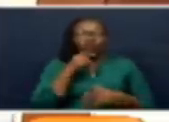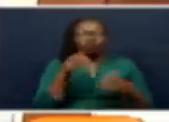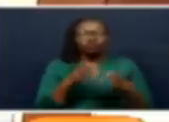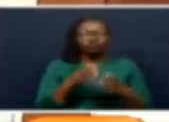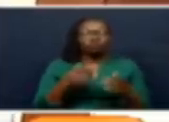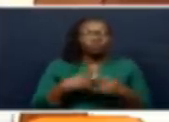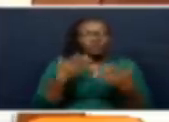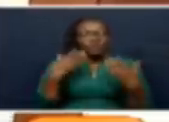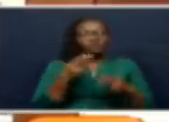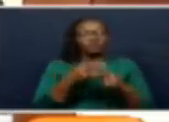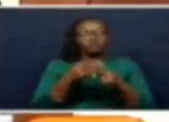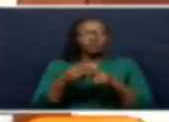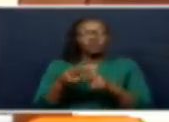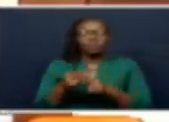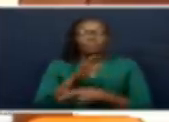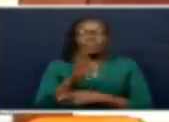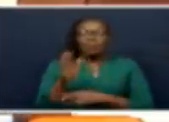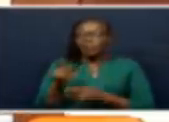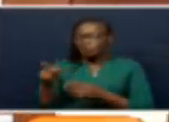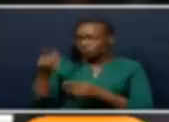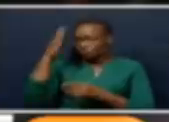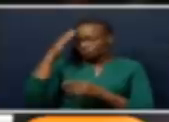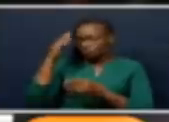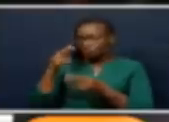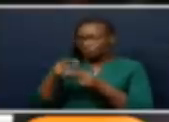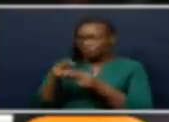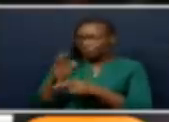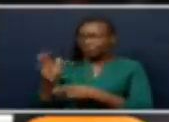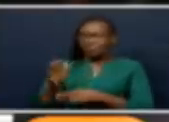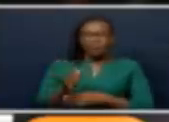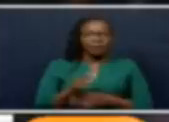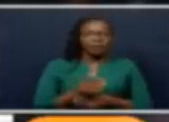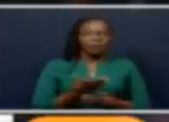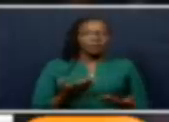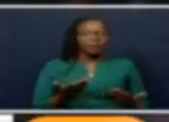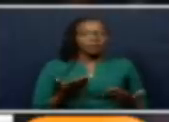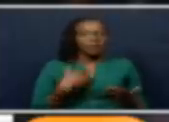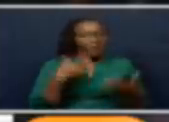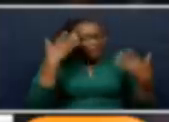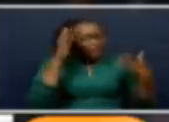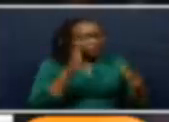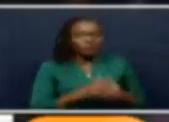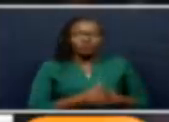I don't know their names. Do you know their names? You are related to him.